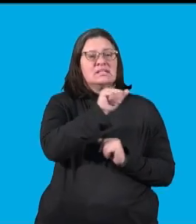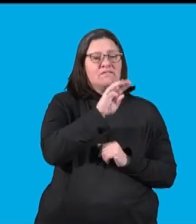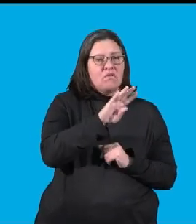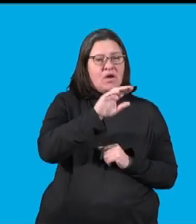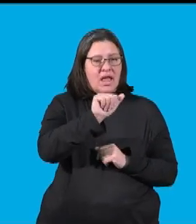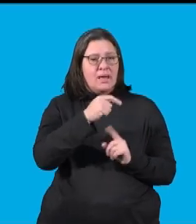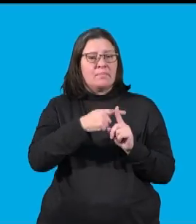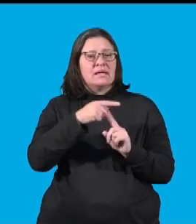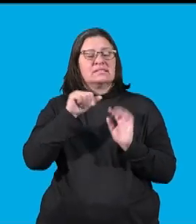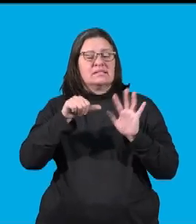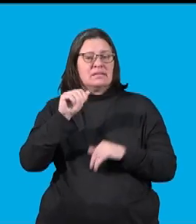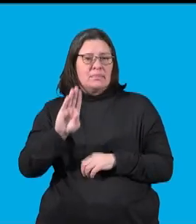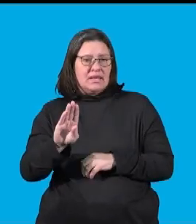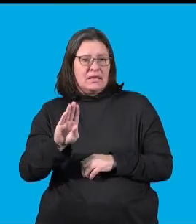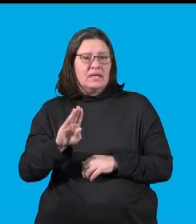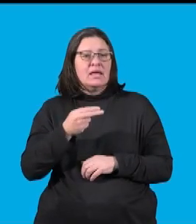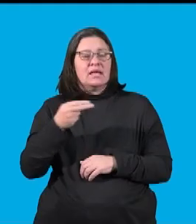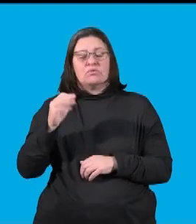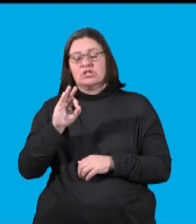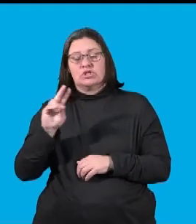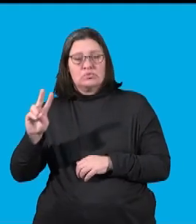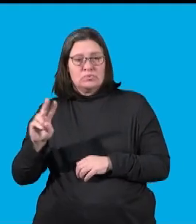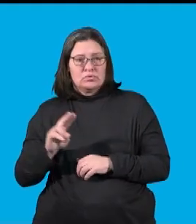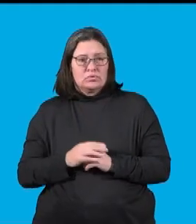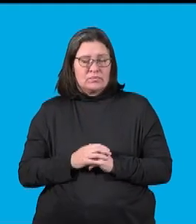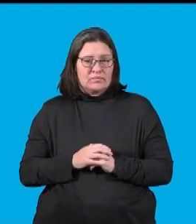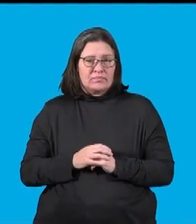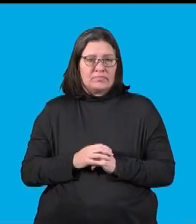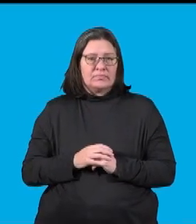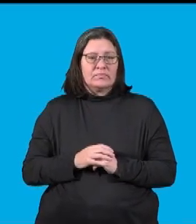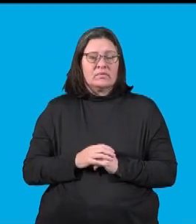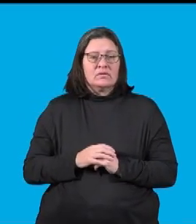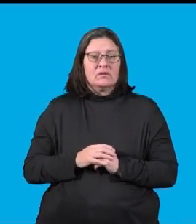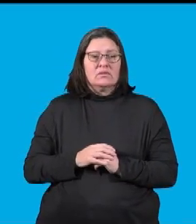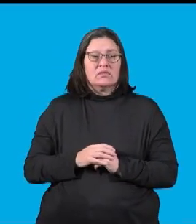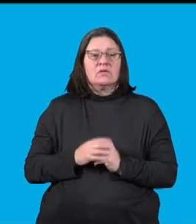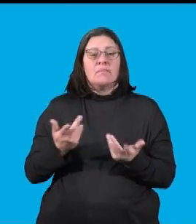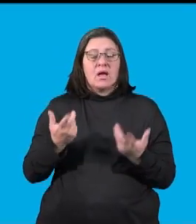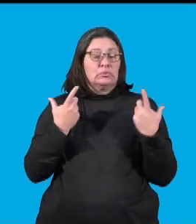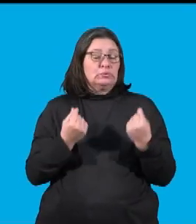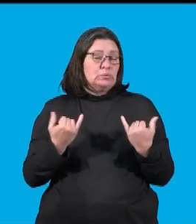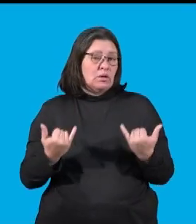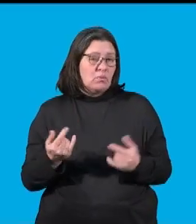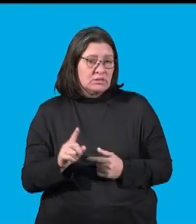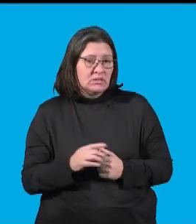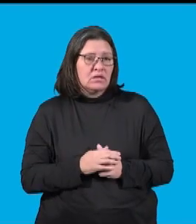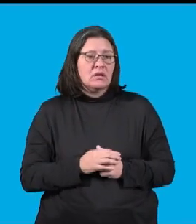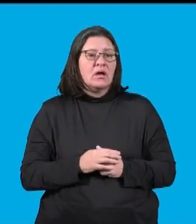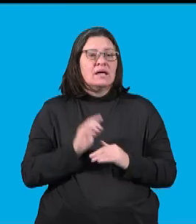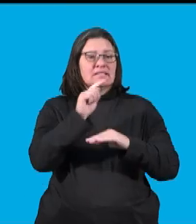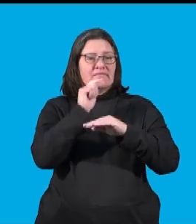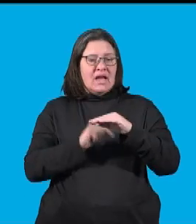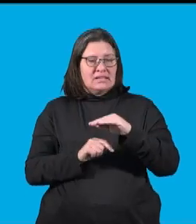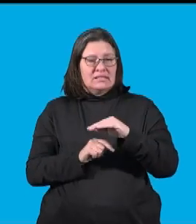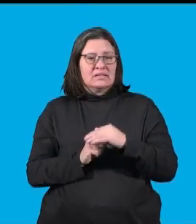more, I get 64a plus 16b is equal to 32. And what I can do then